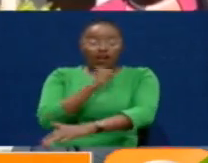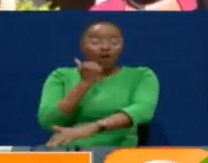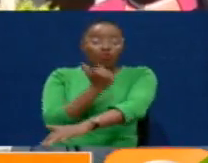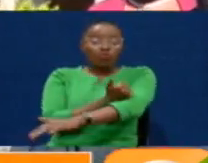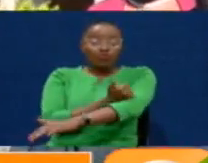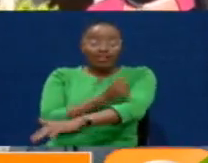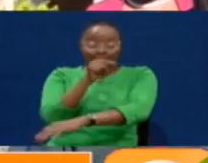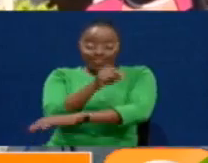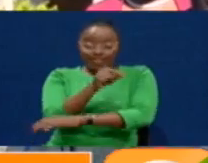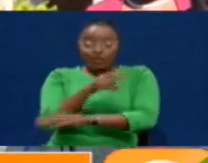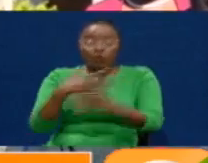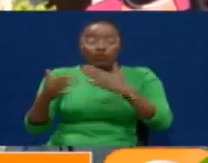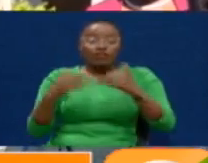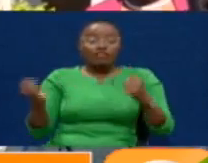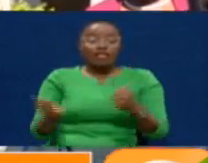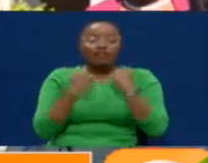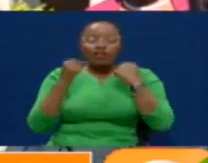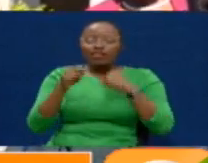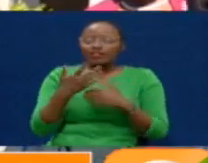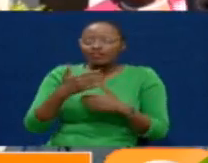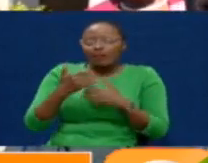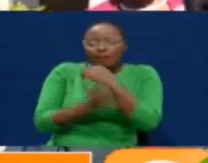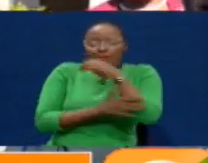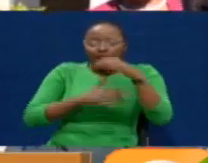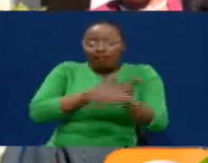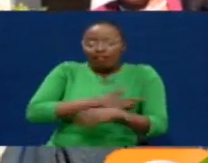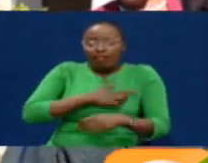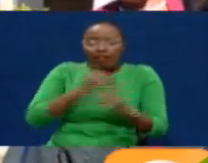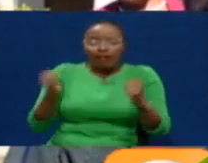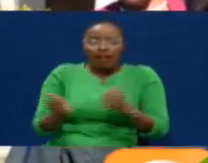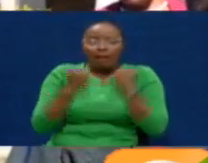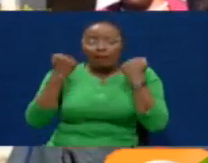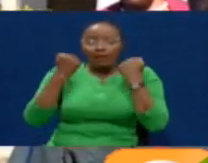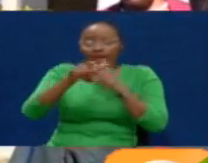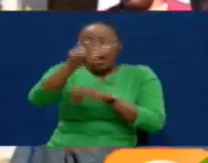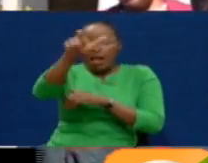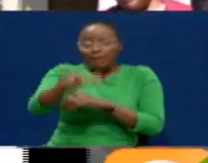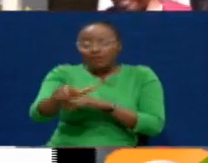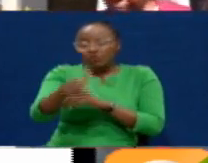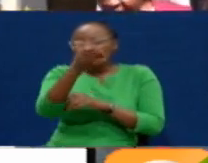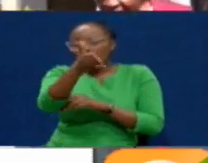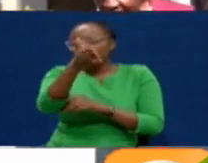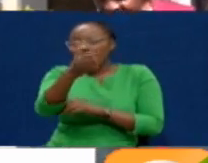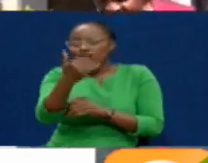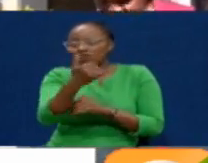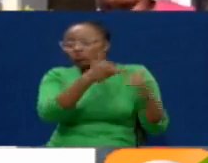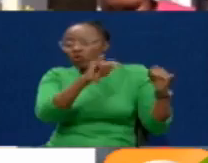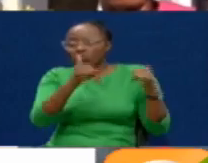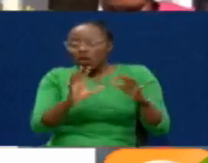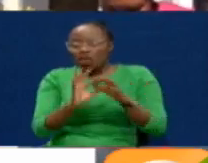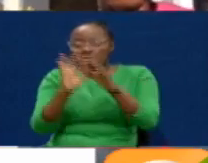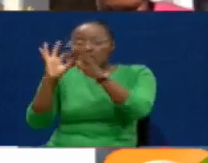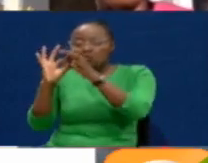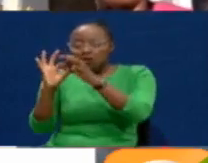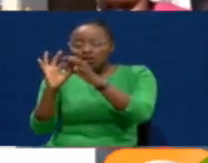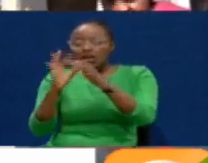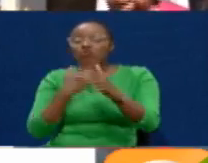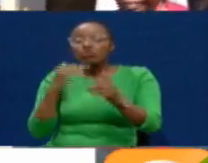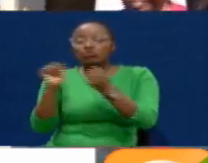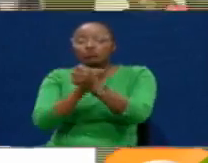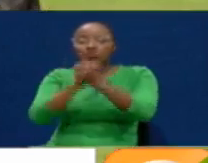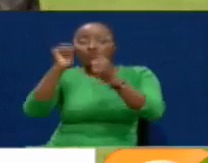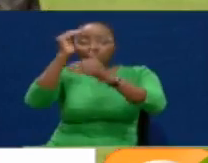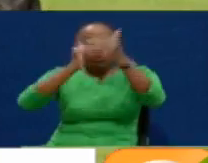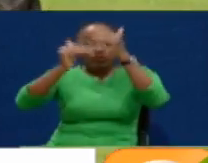That is precisely what is happening. It is very unfortunate that it's happening, because somebody somewhere is pulling strings that wants to destroy the